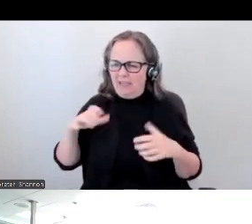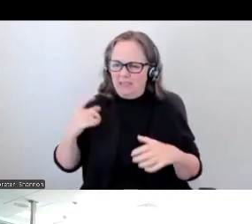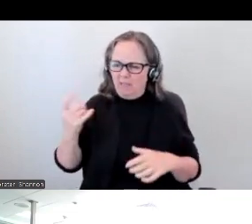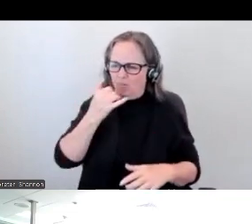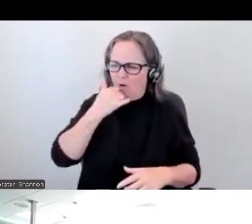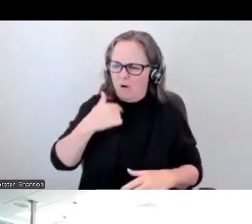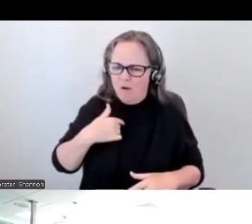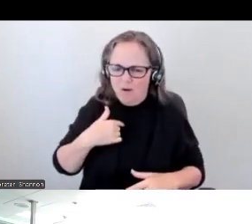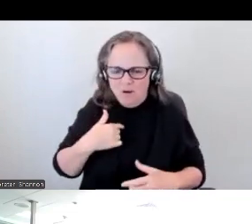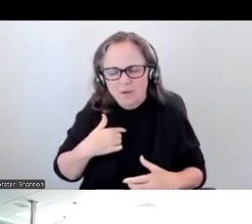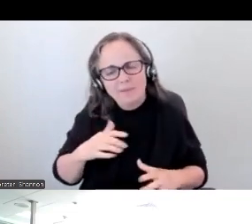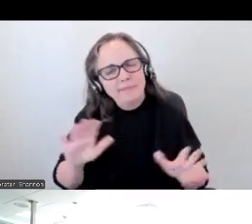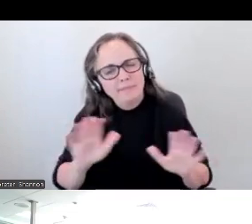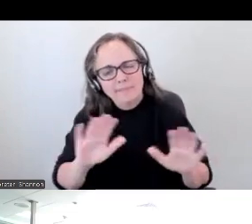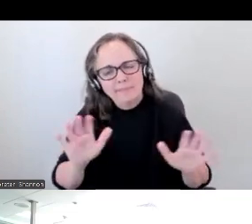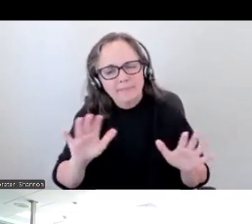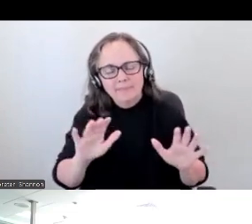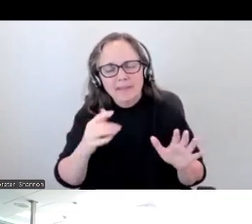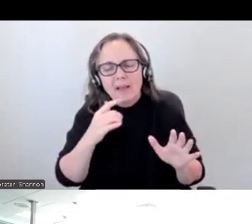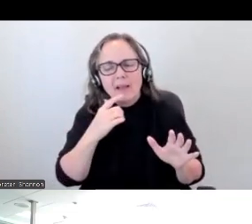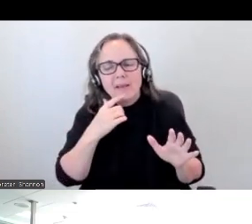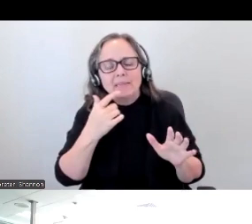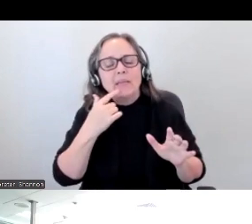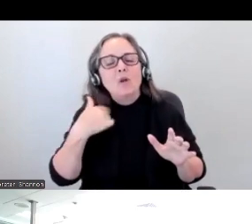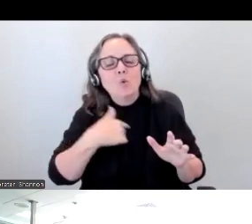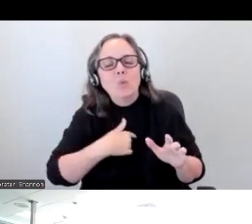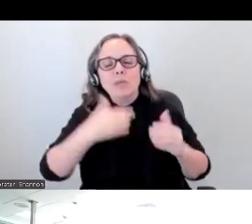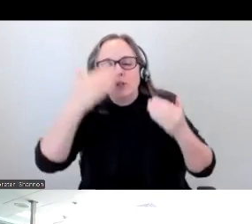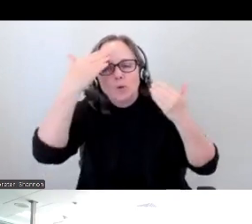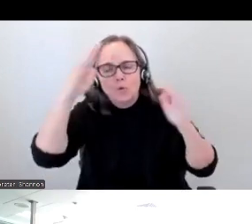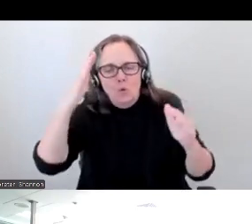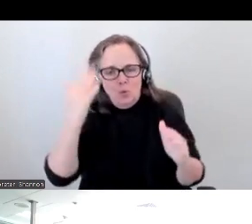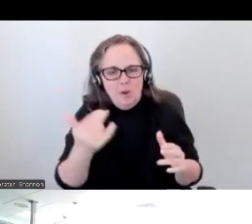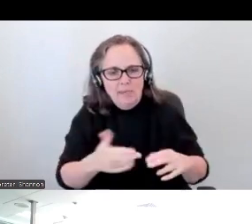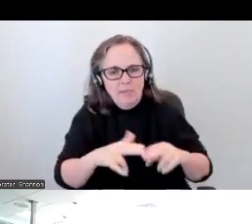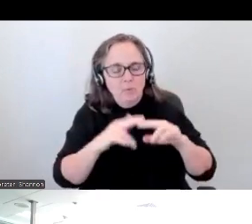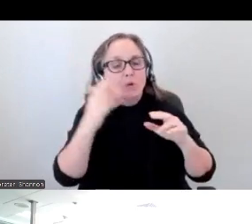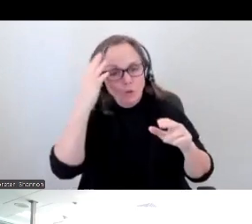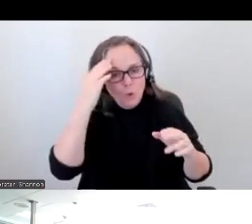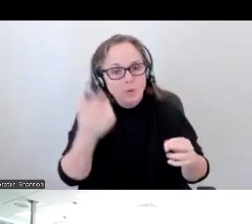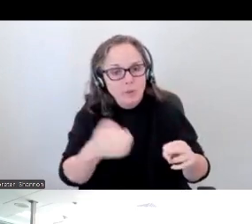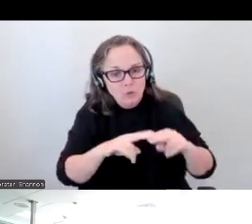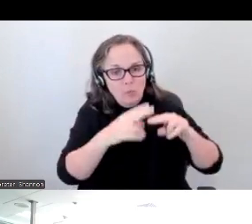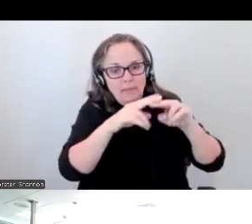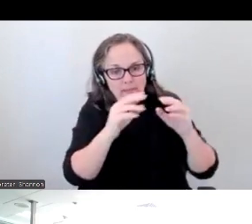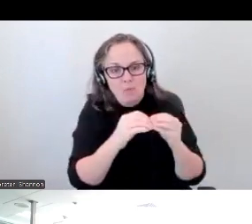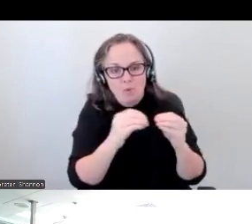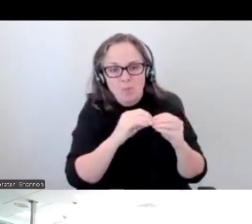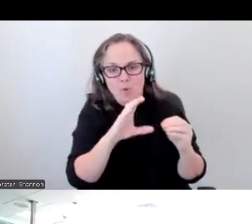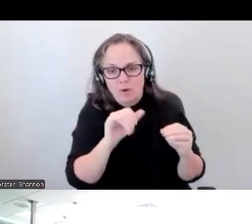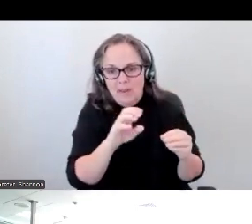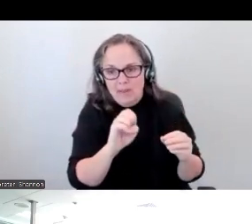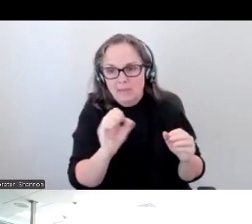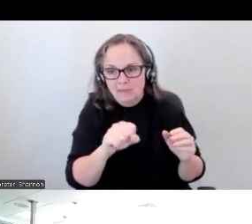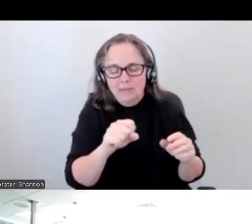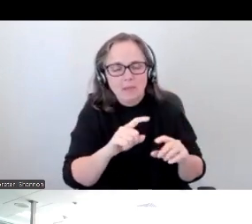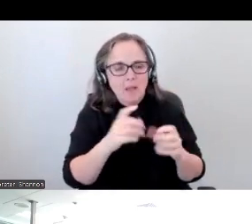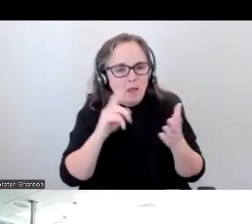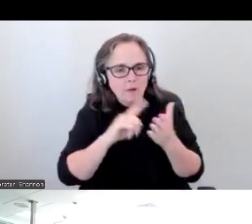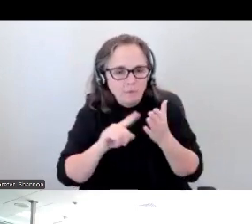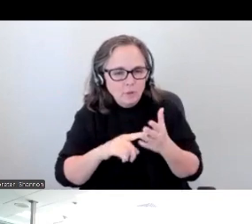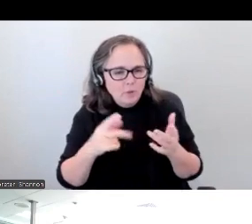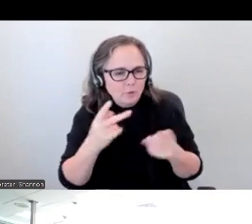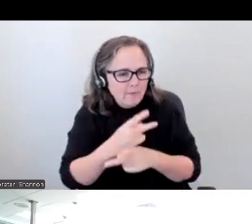wrong, etc. And I really stress to people, we don't know. We know it's rising. There's a lot of research going on in